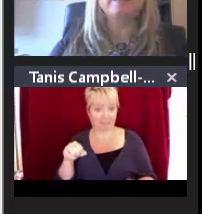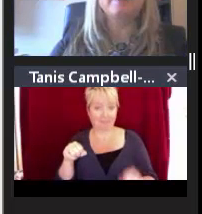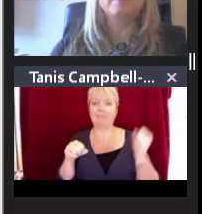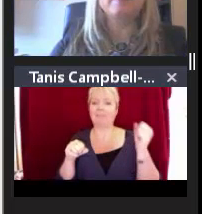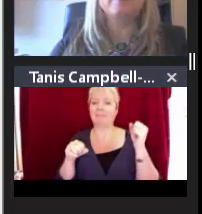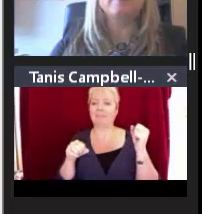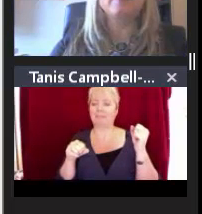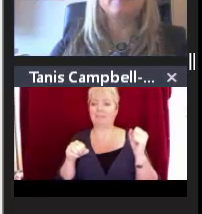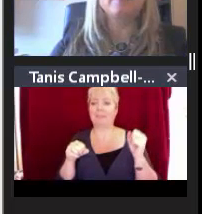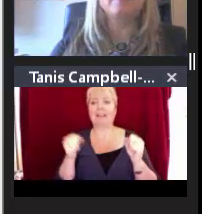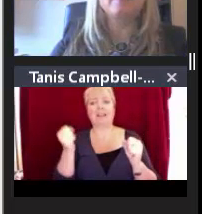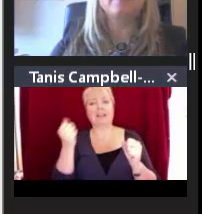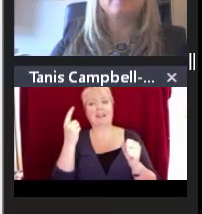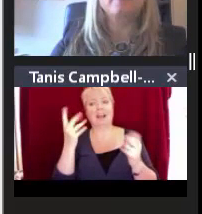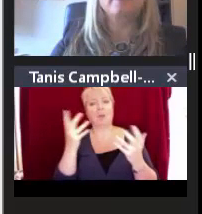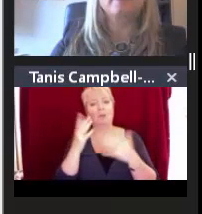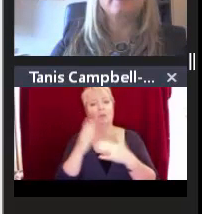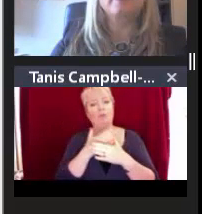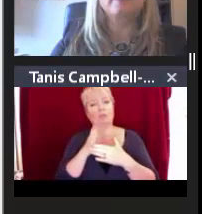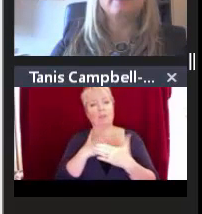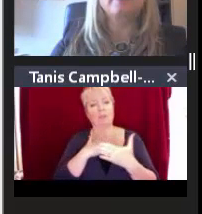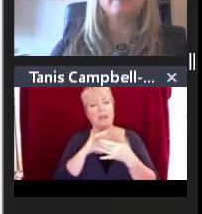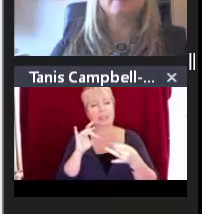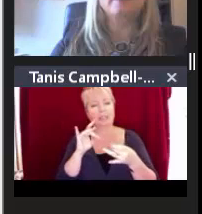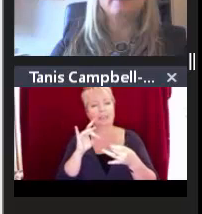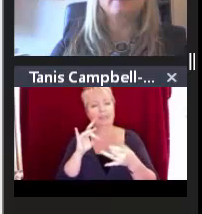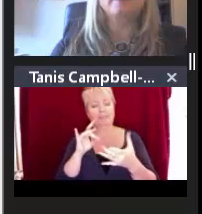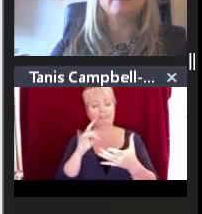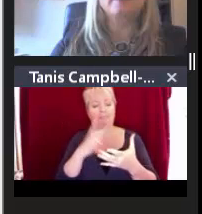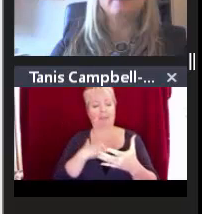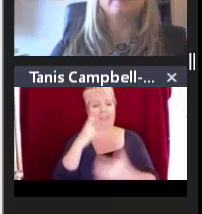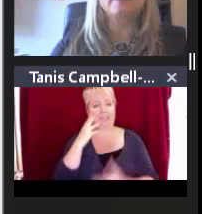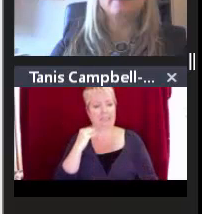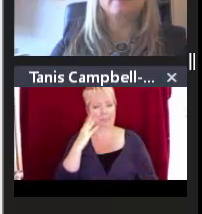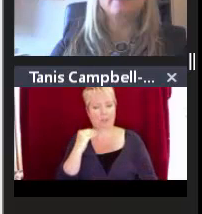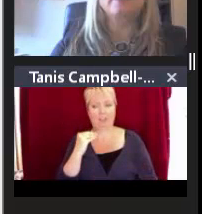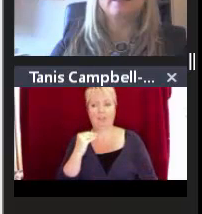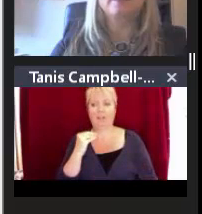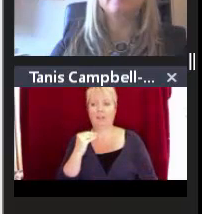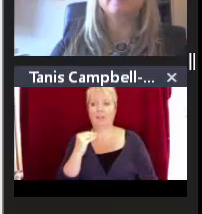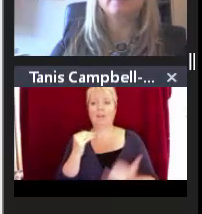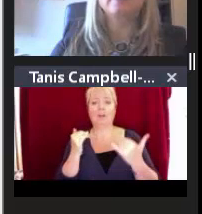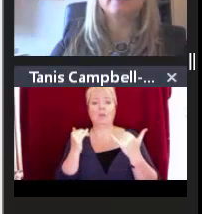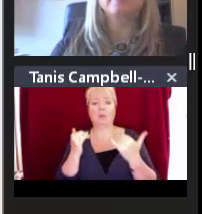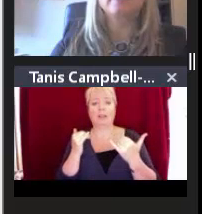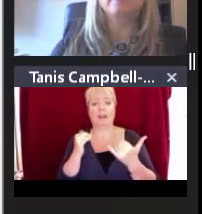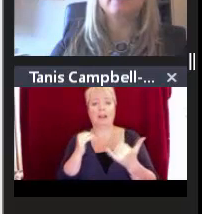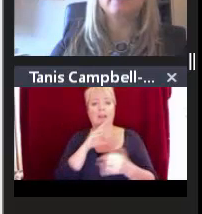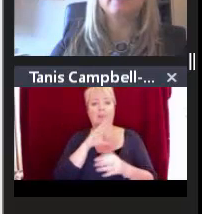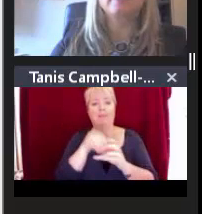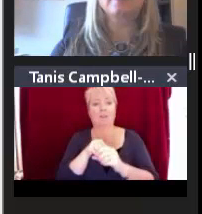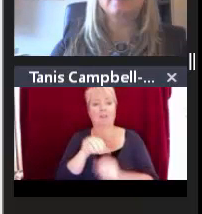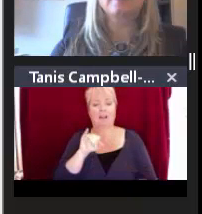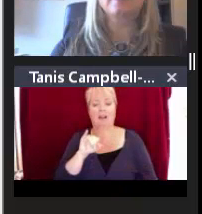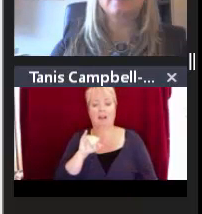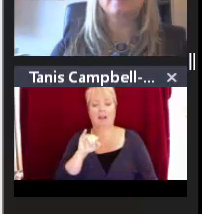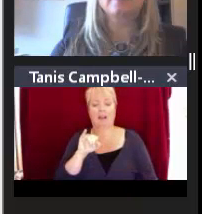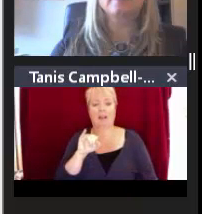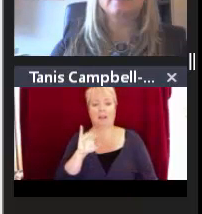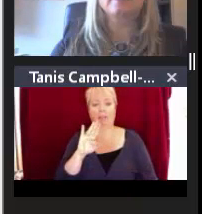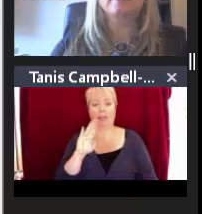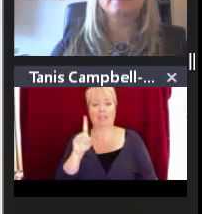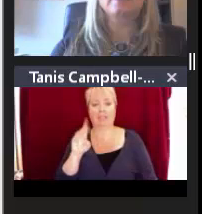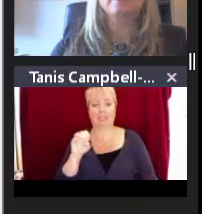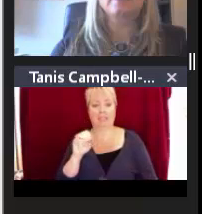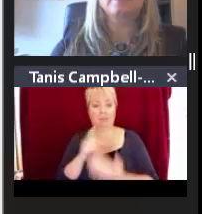Yes, I would like to share my experience. I am a current participant in the IBE